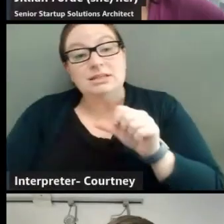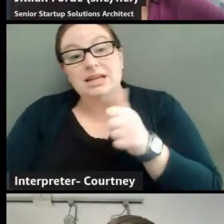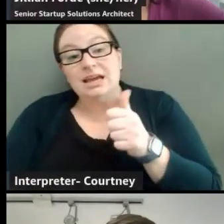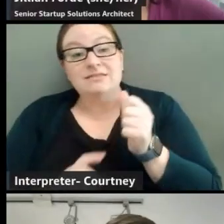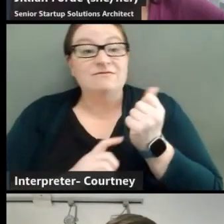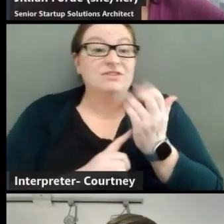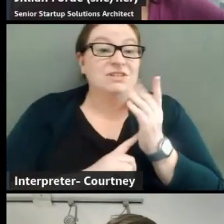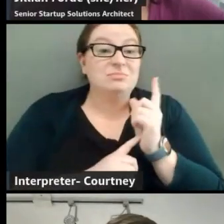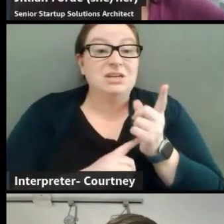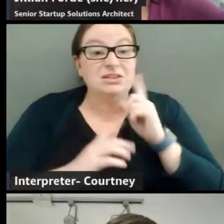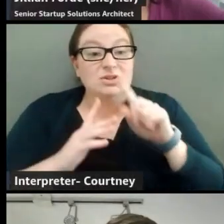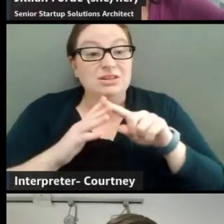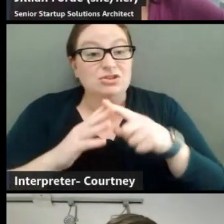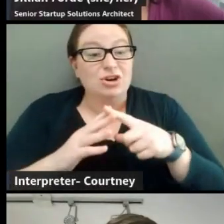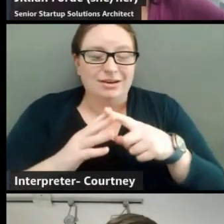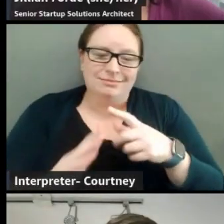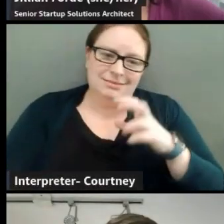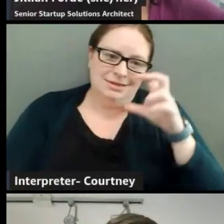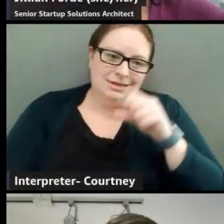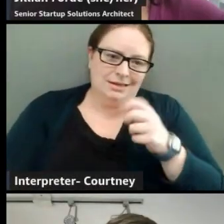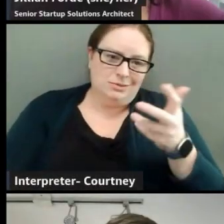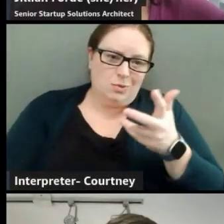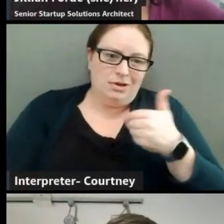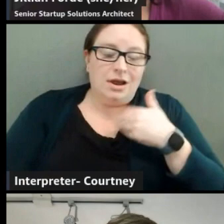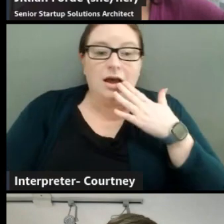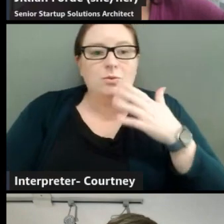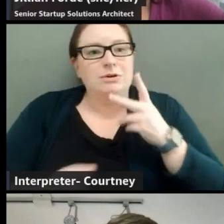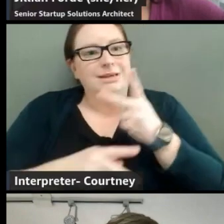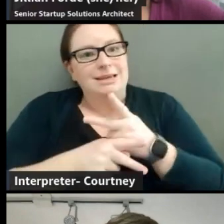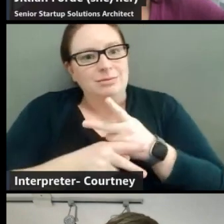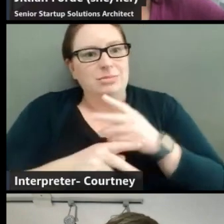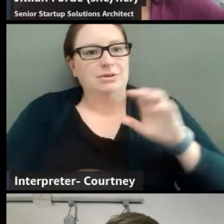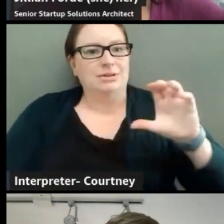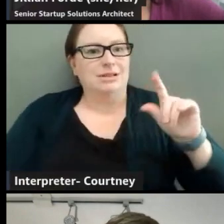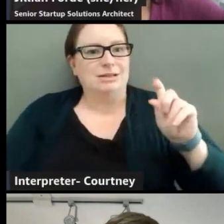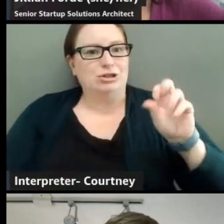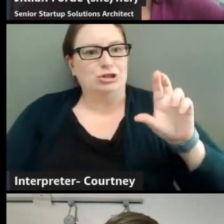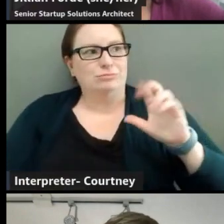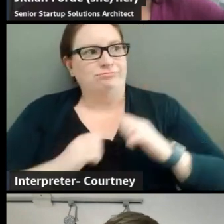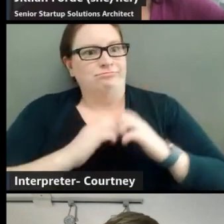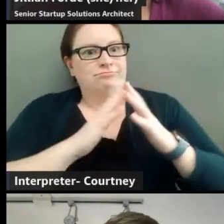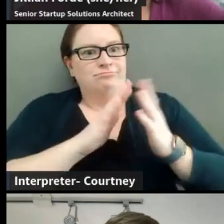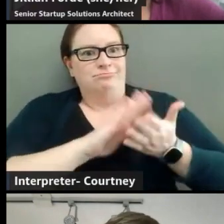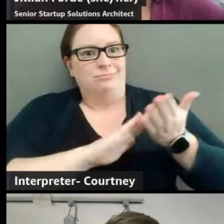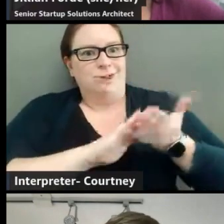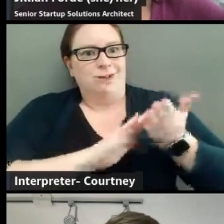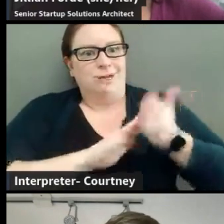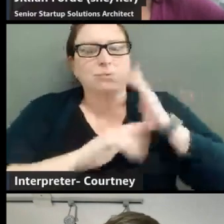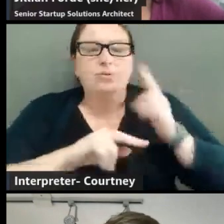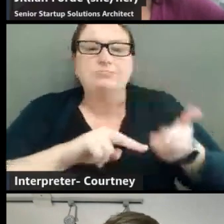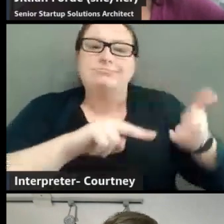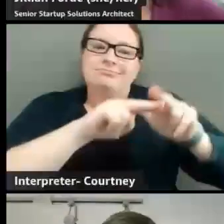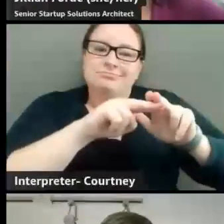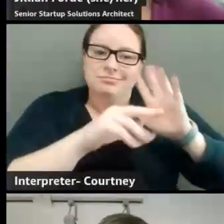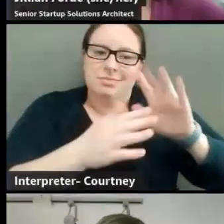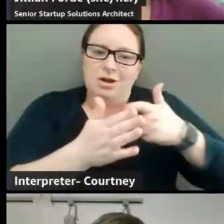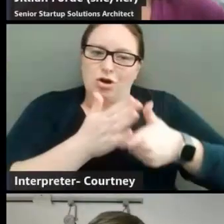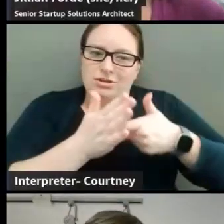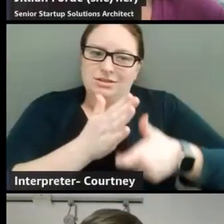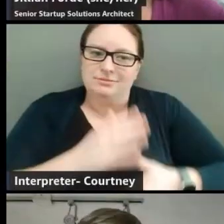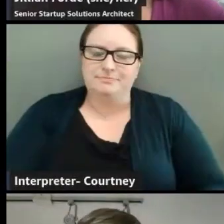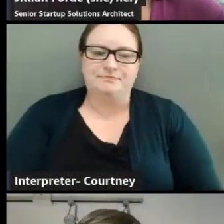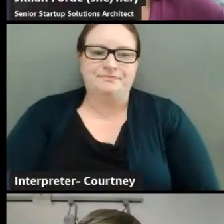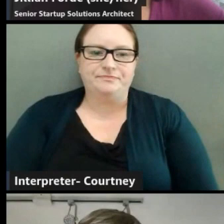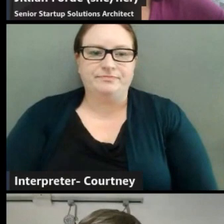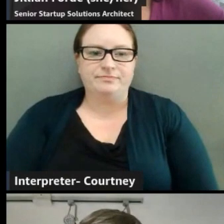started, guess what? I'm likely to keep that cluster up and running for a longer time, which will increase my cost. Yeah, I feel